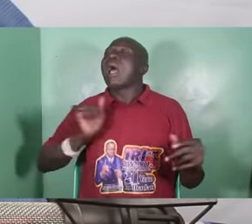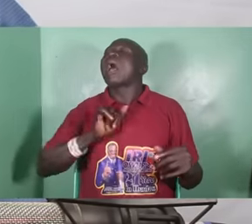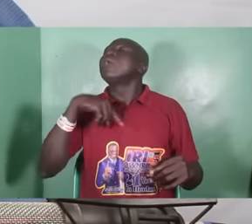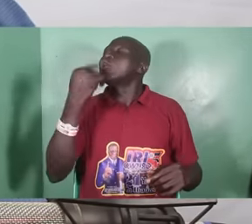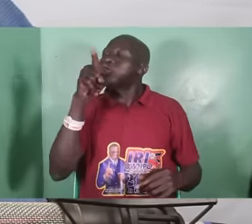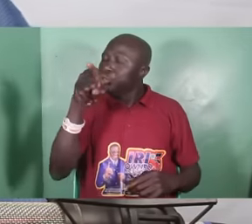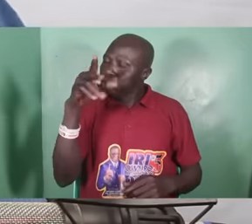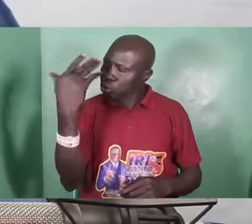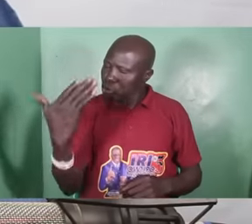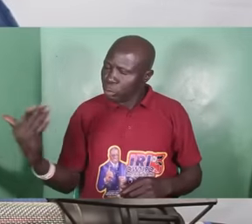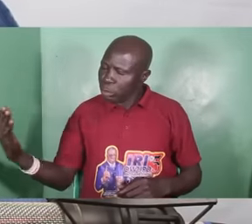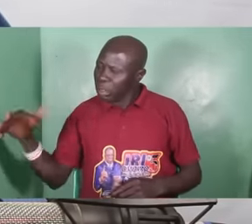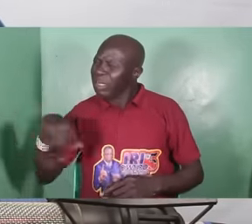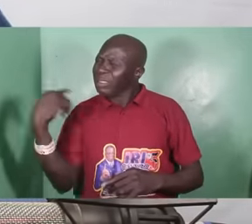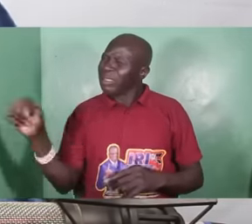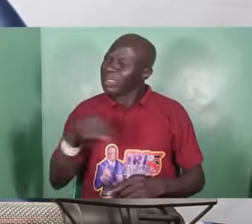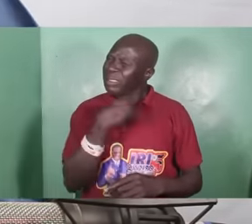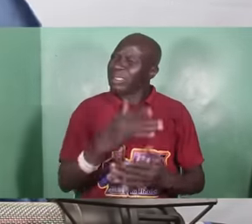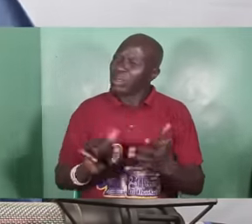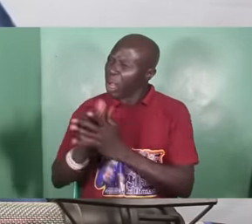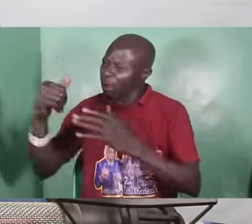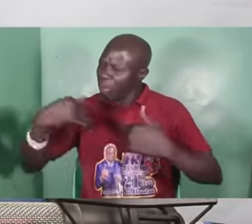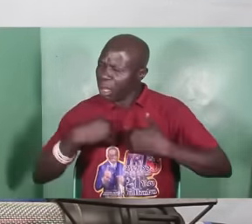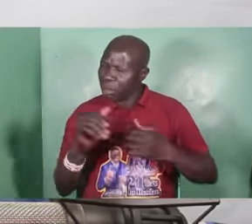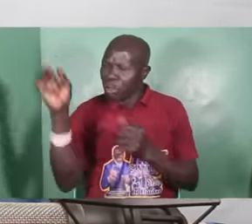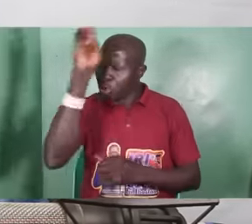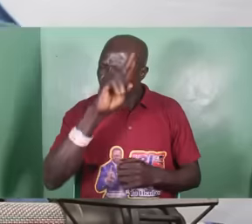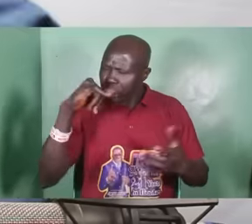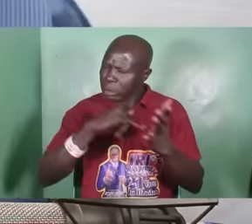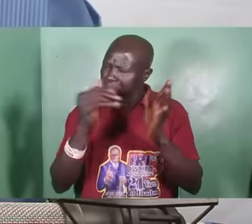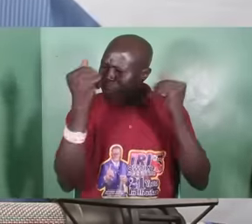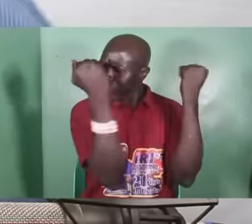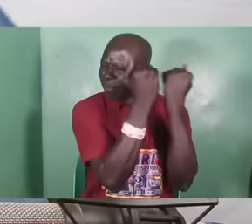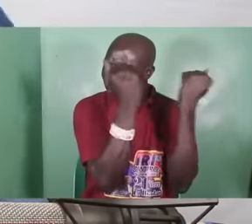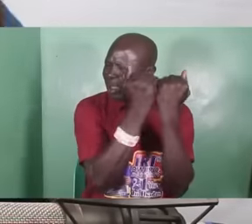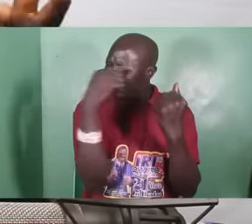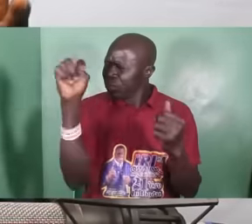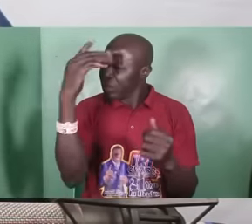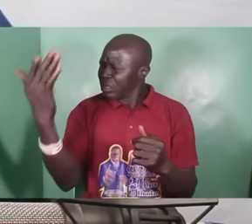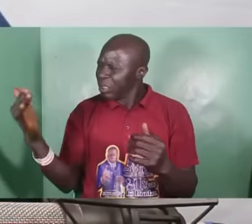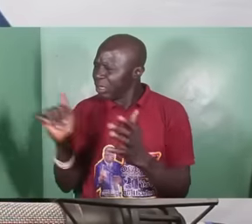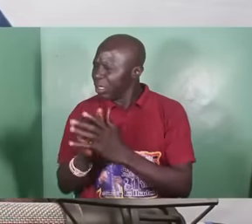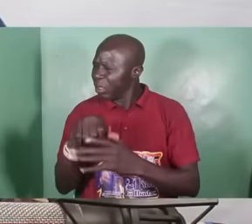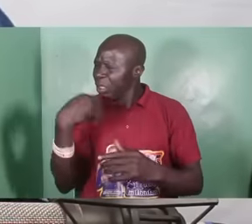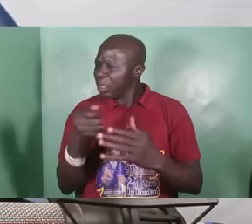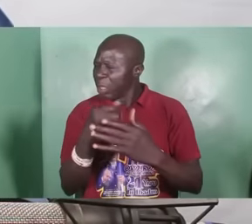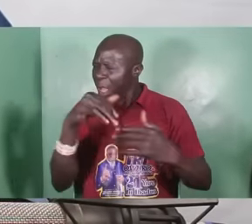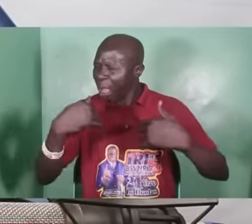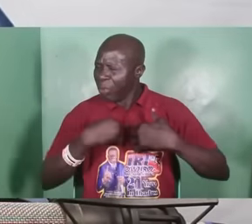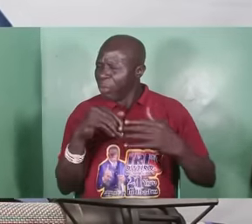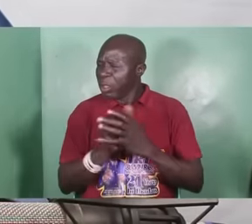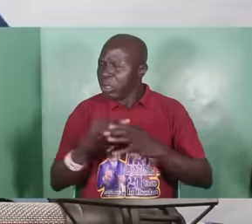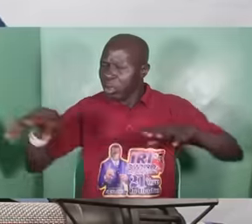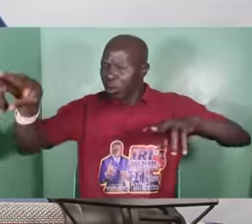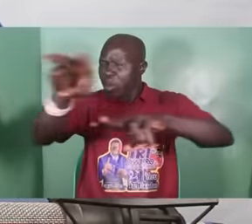I told you something. Into body no fija. What you have, that's what you used to fight. Into that fitting, they no fija. David fight with what he has. Oh, that's